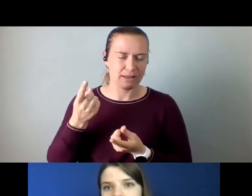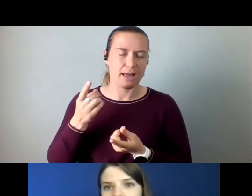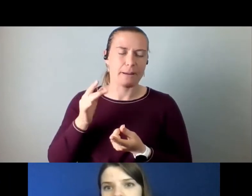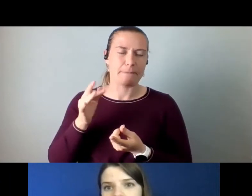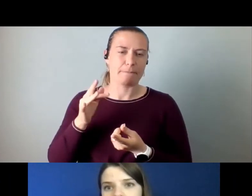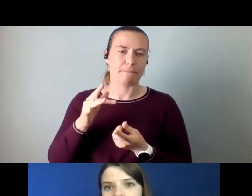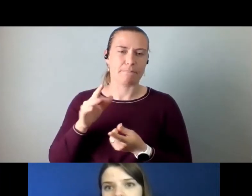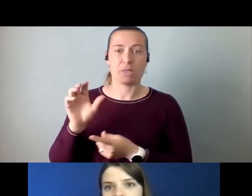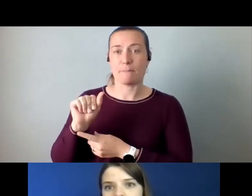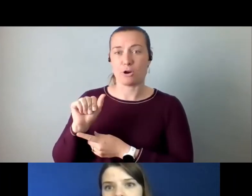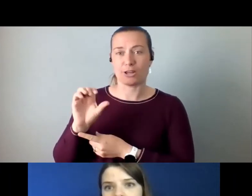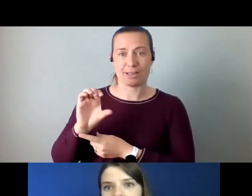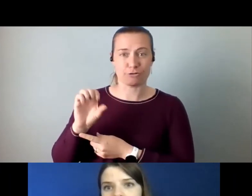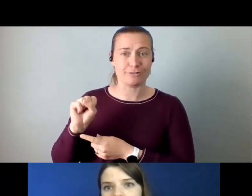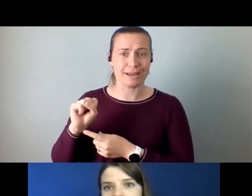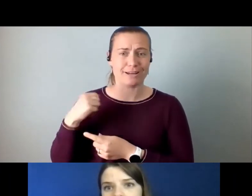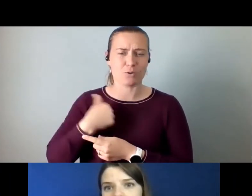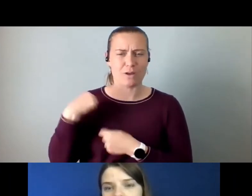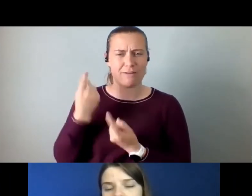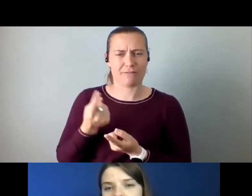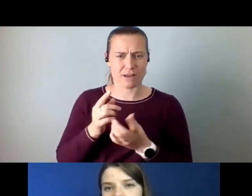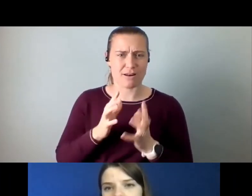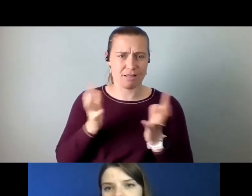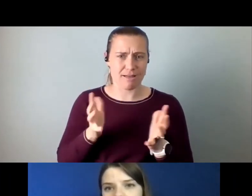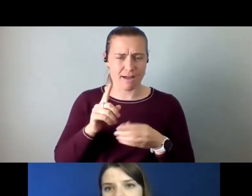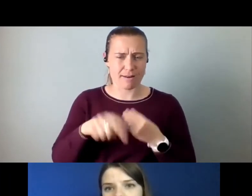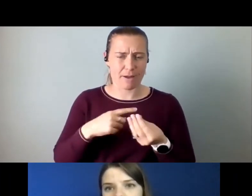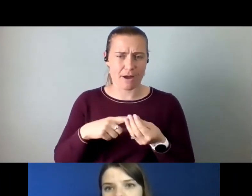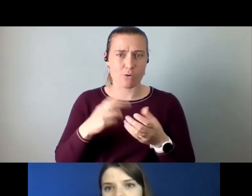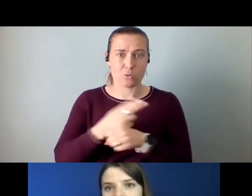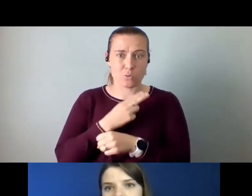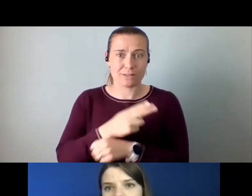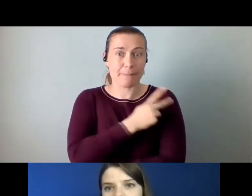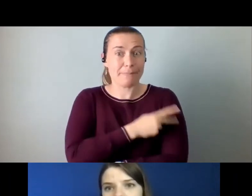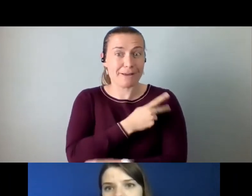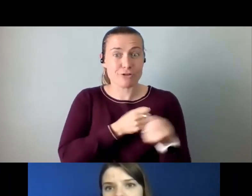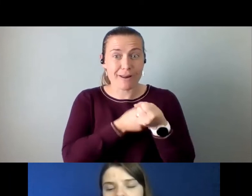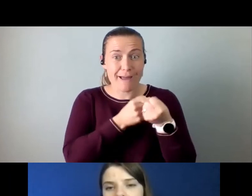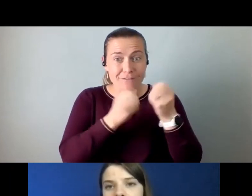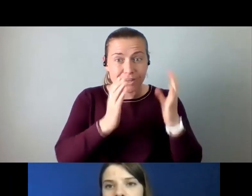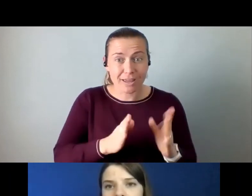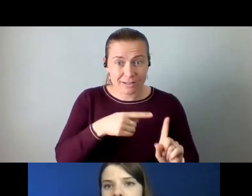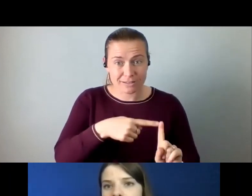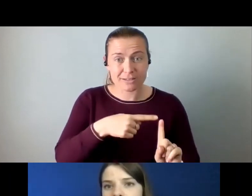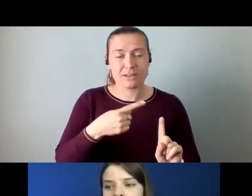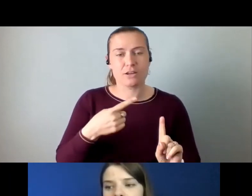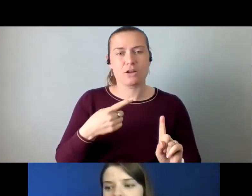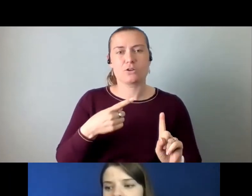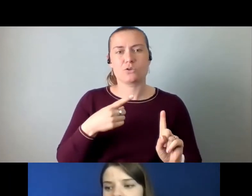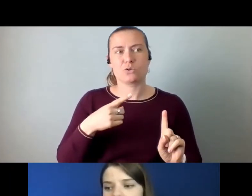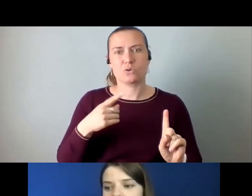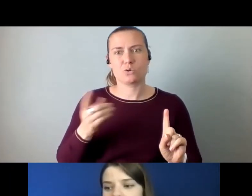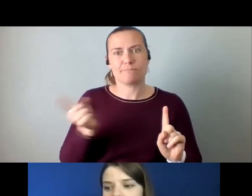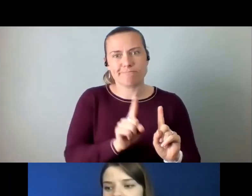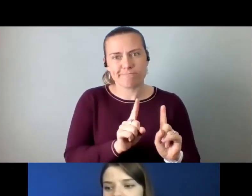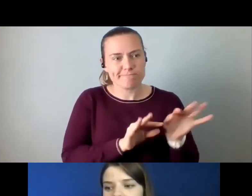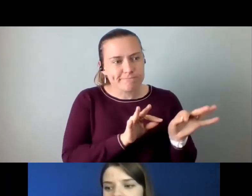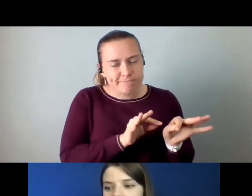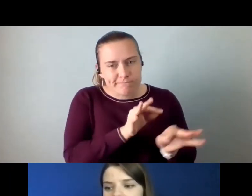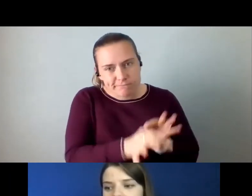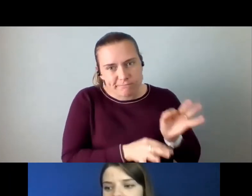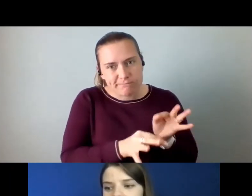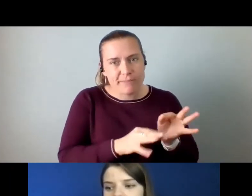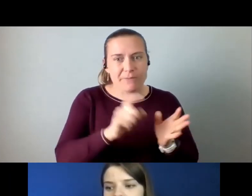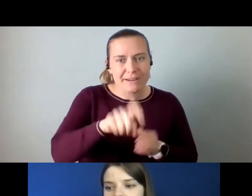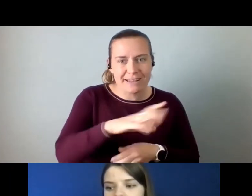The American Cancer Society has done a lot around using patient advocates to explain the need and the why